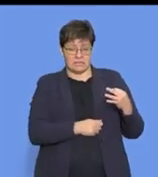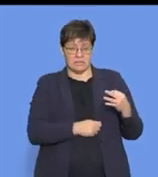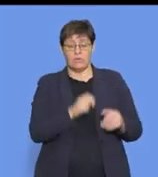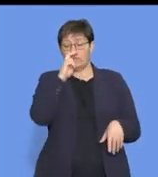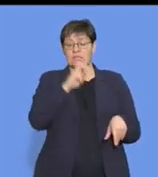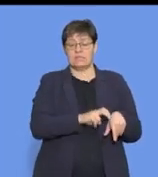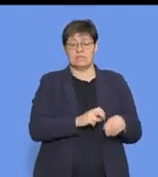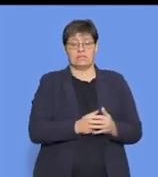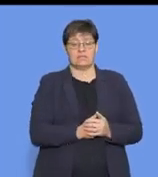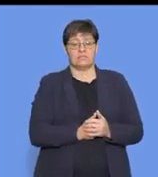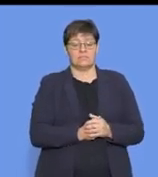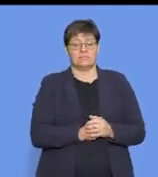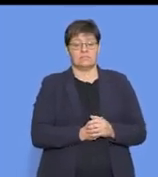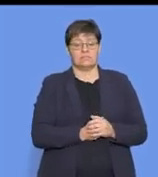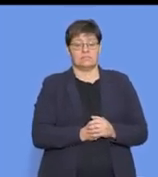We need